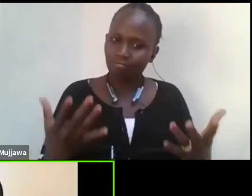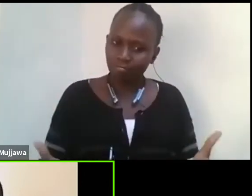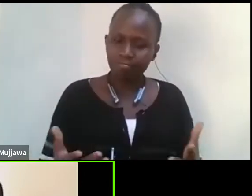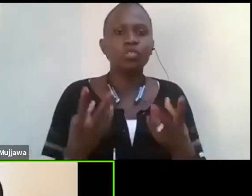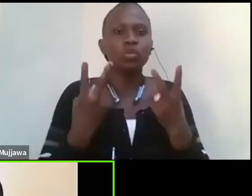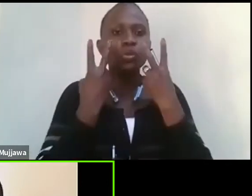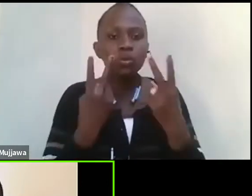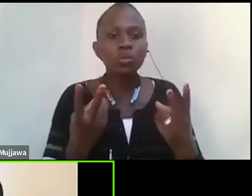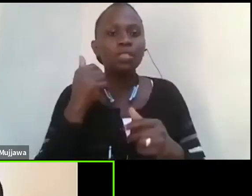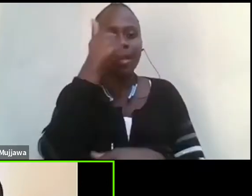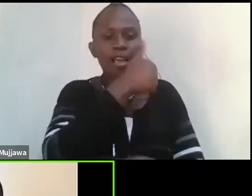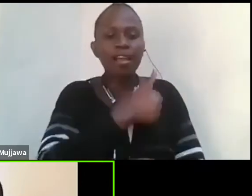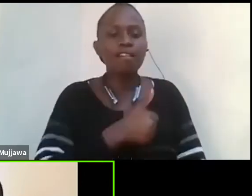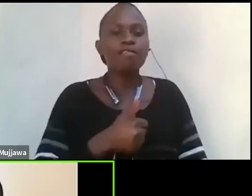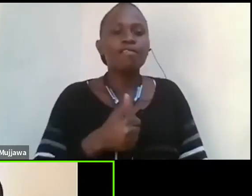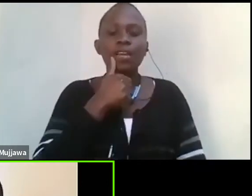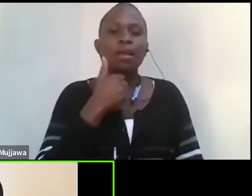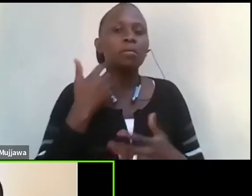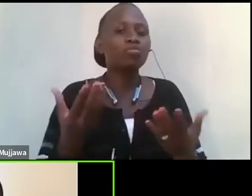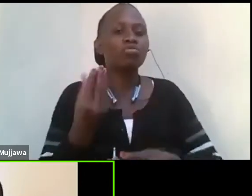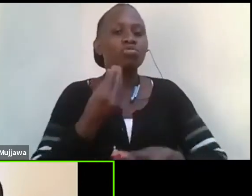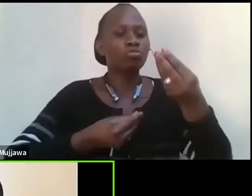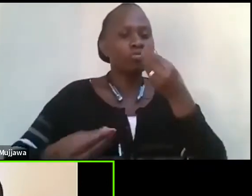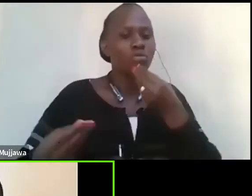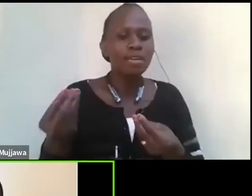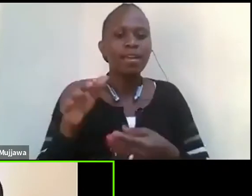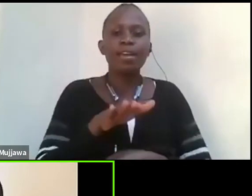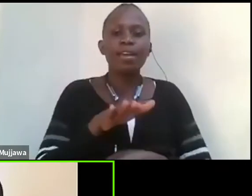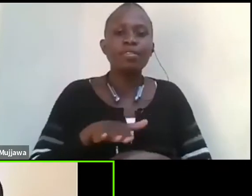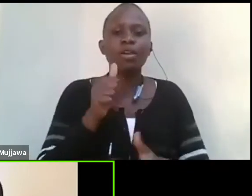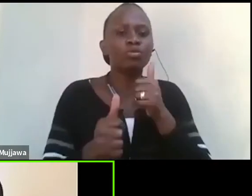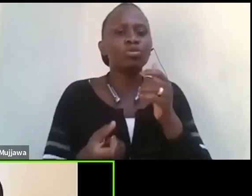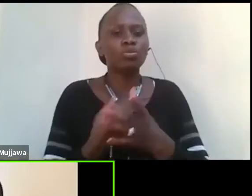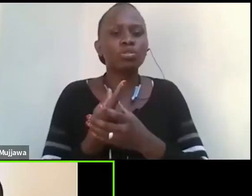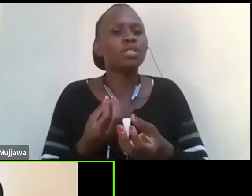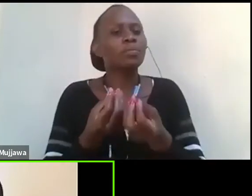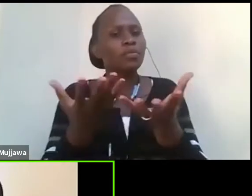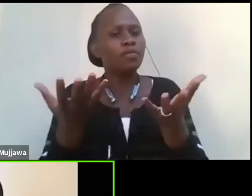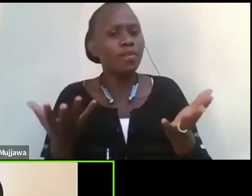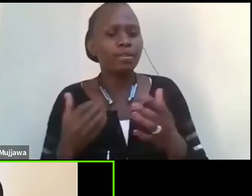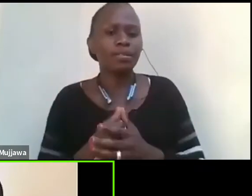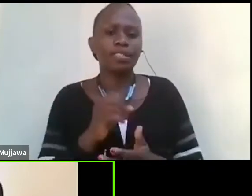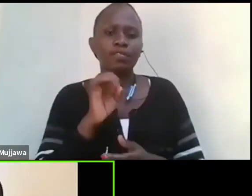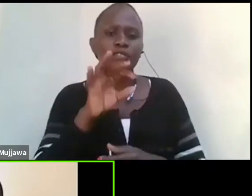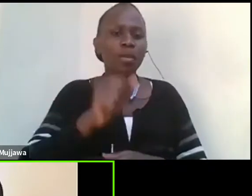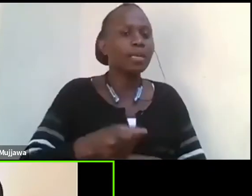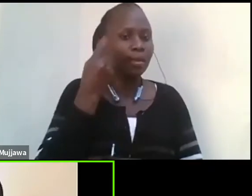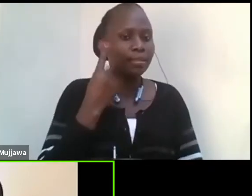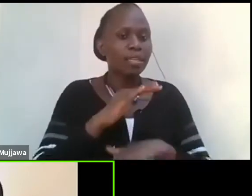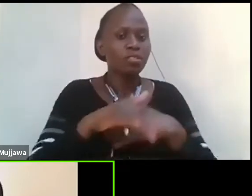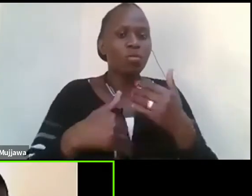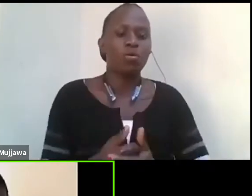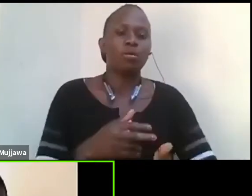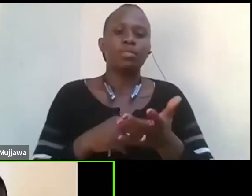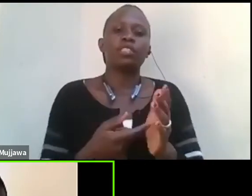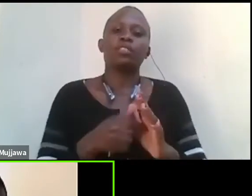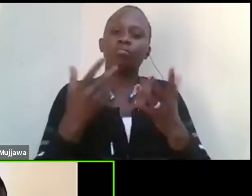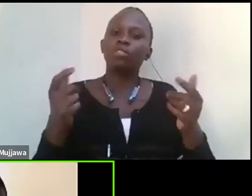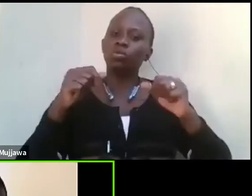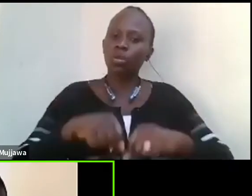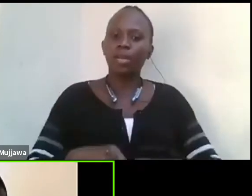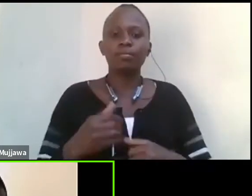African Continental Free Trade Area and COMESA. What opportunities do they provide? If you can understand this, then you're well on your way to being